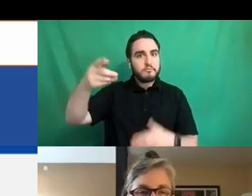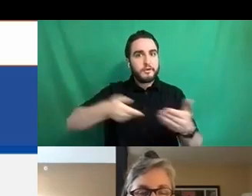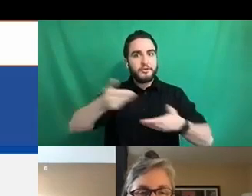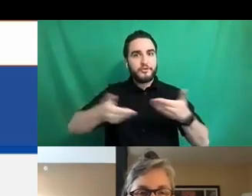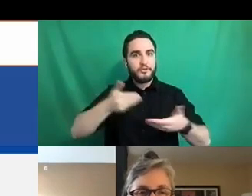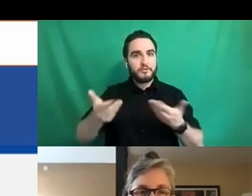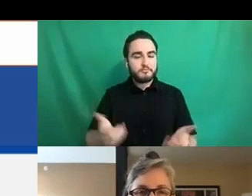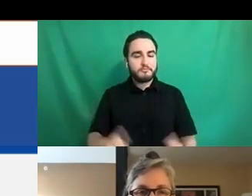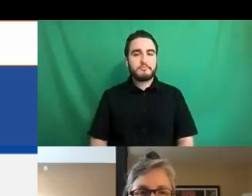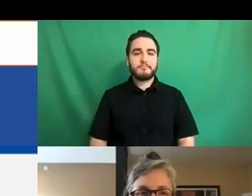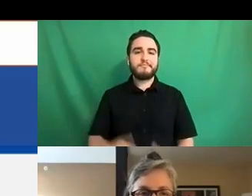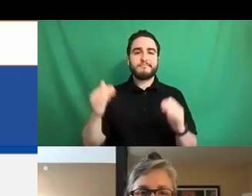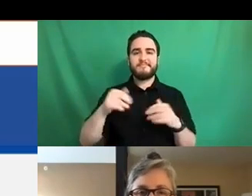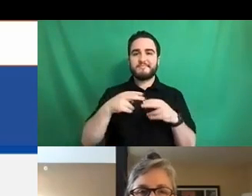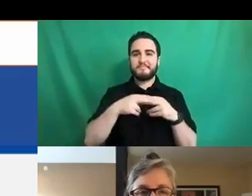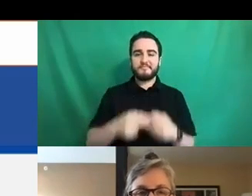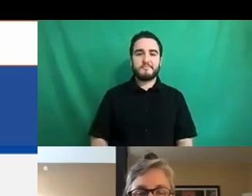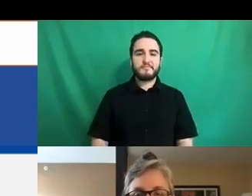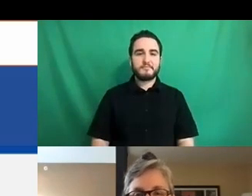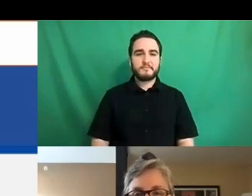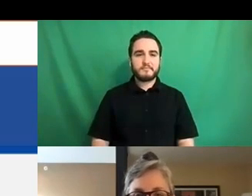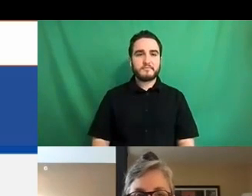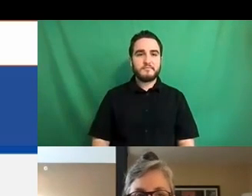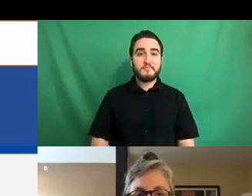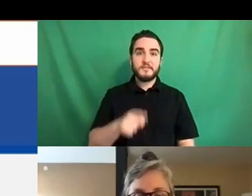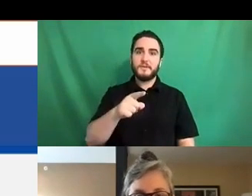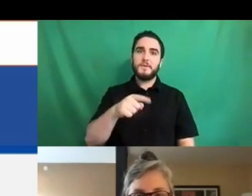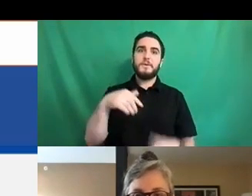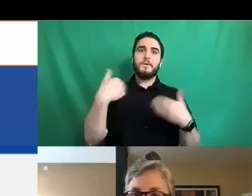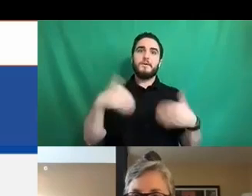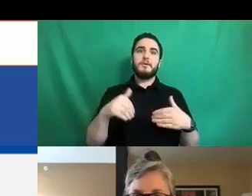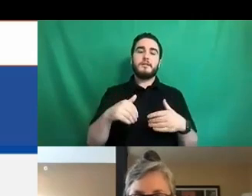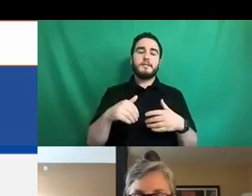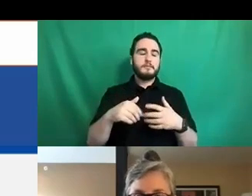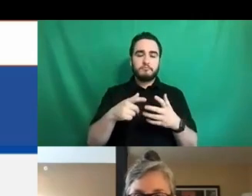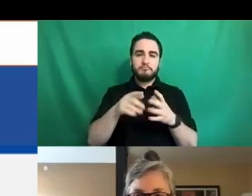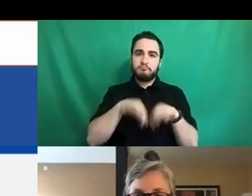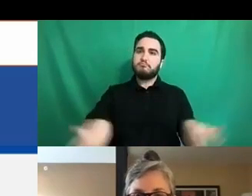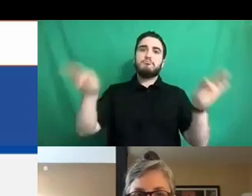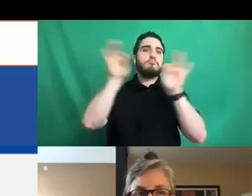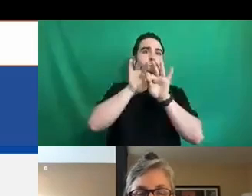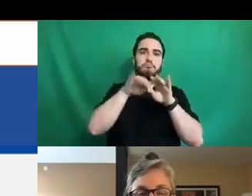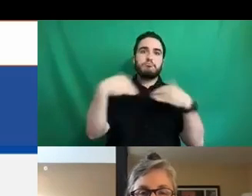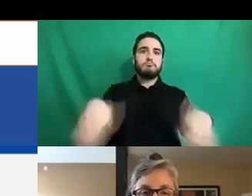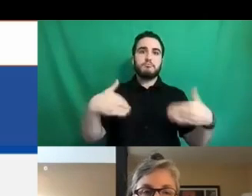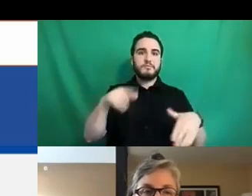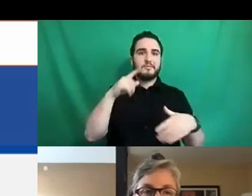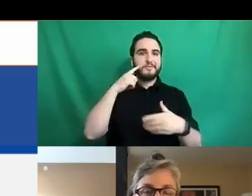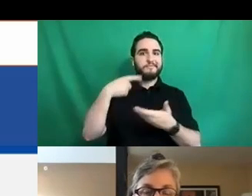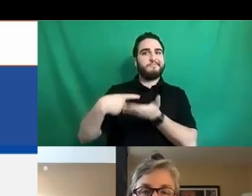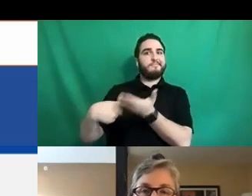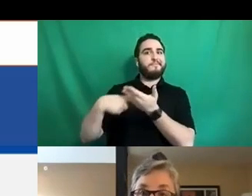slide. This is the bread and butter of what changes how we do business with employers.